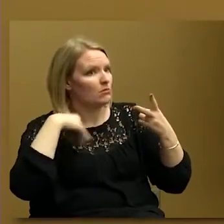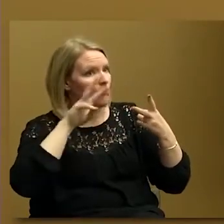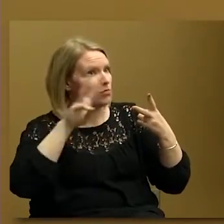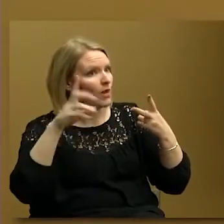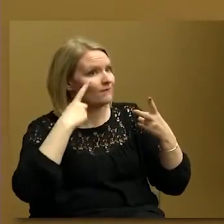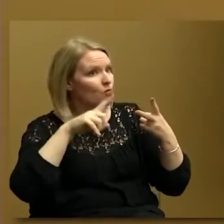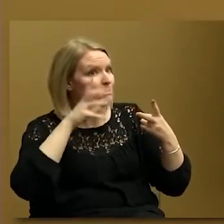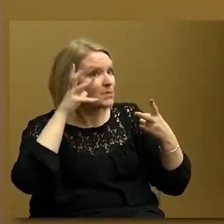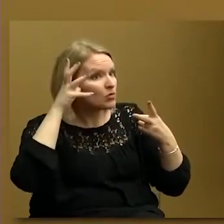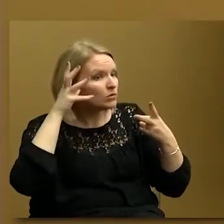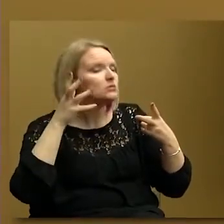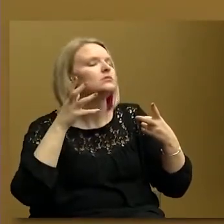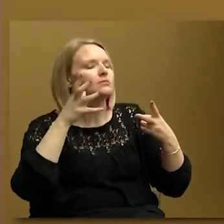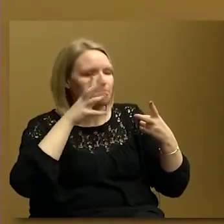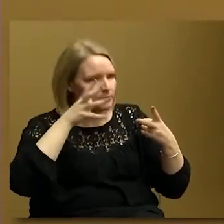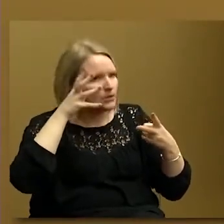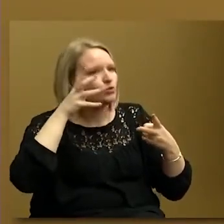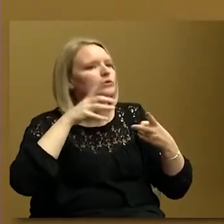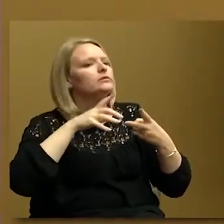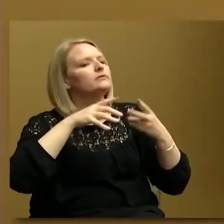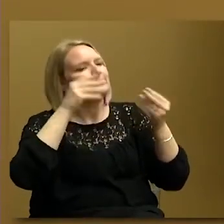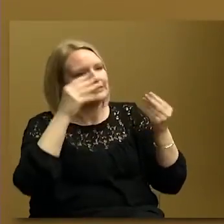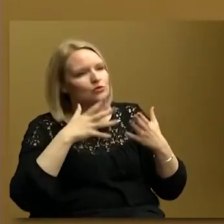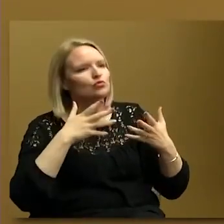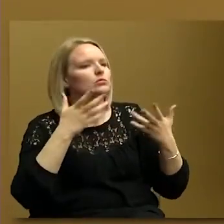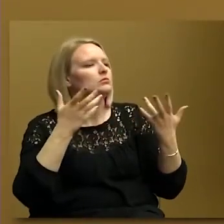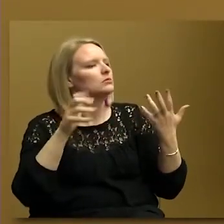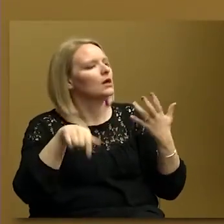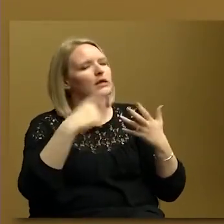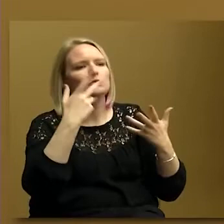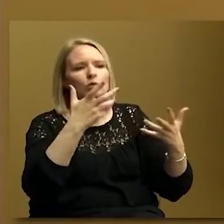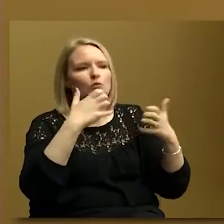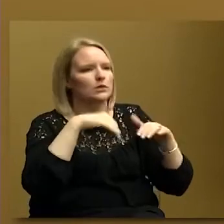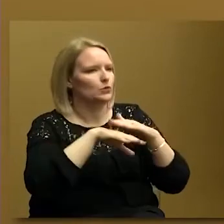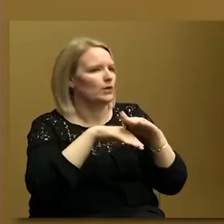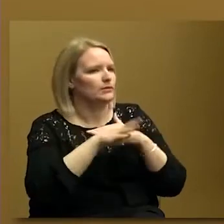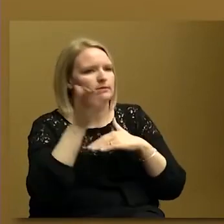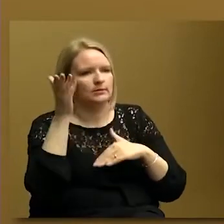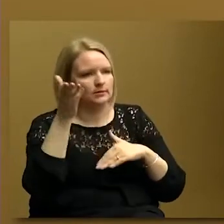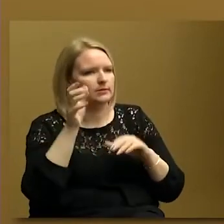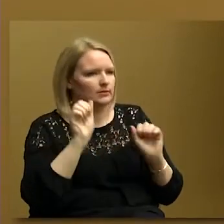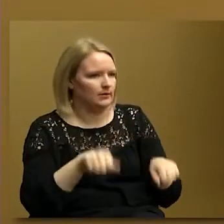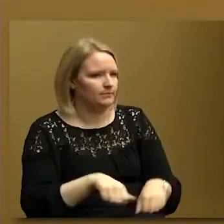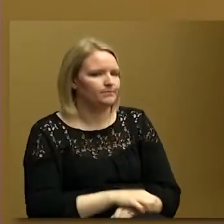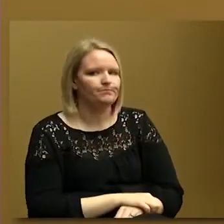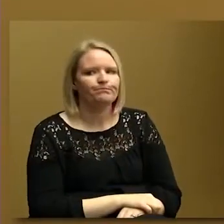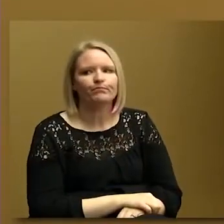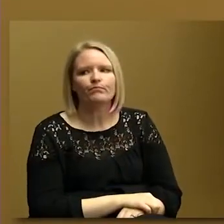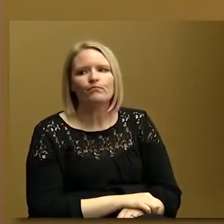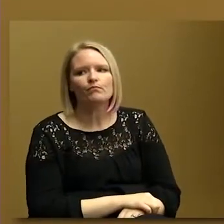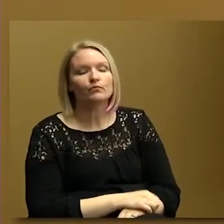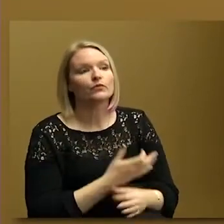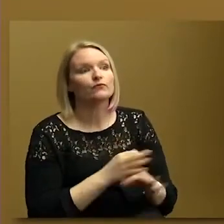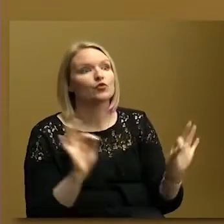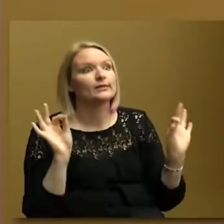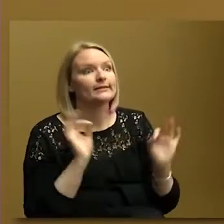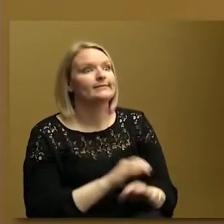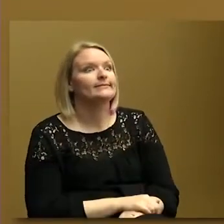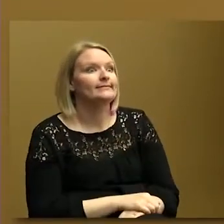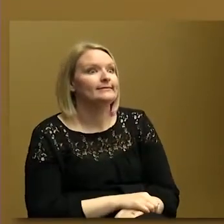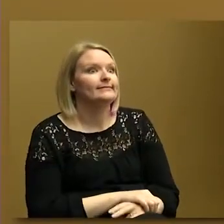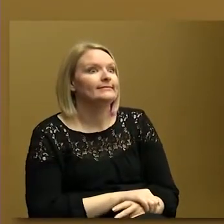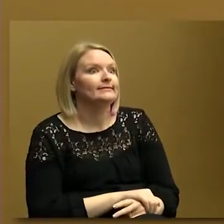is for parents, for teachers, for anybody who wants to do it. And it's free.